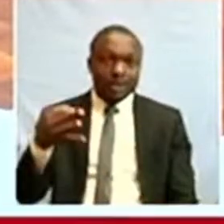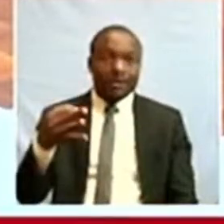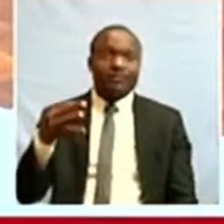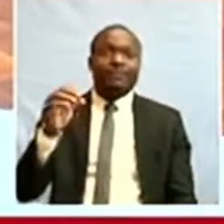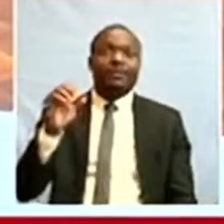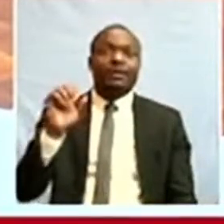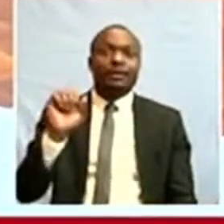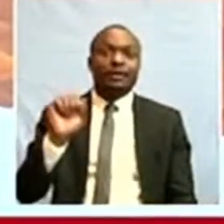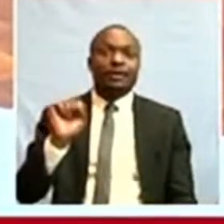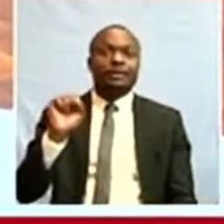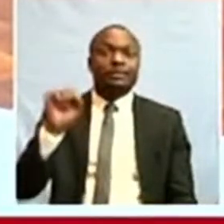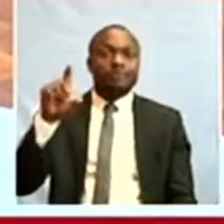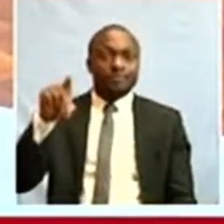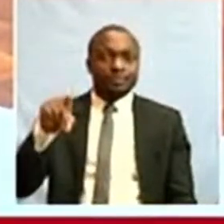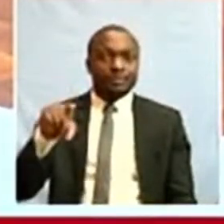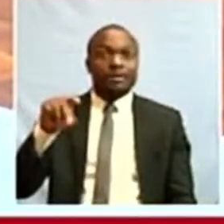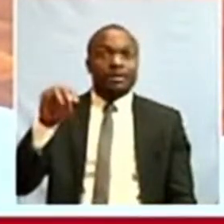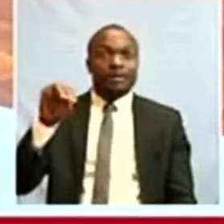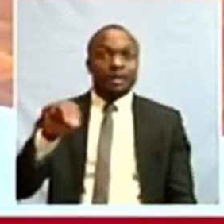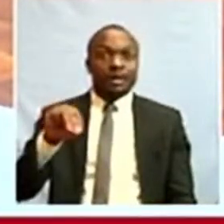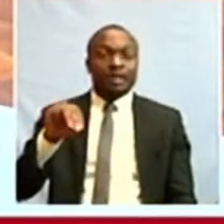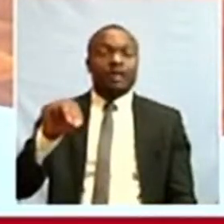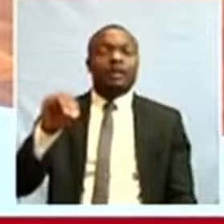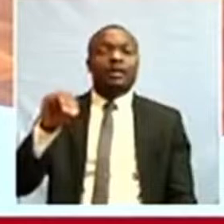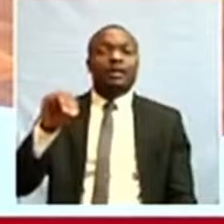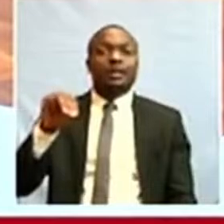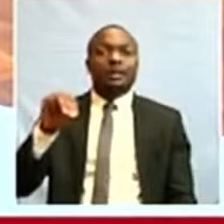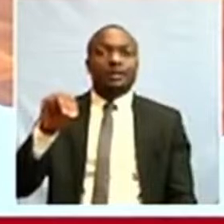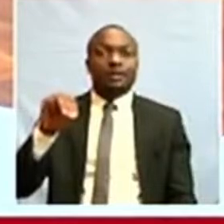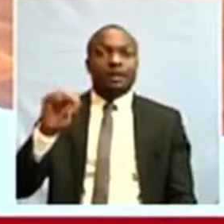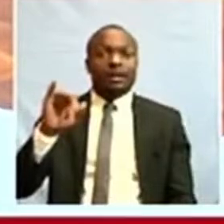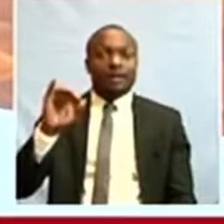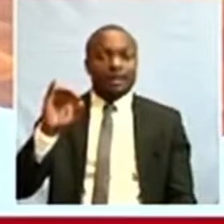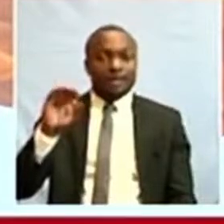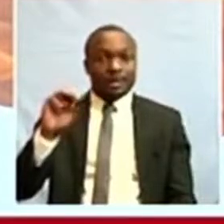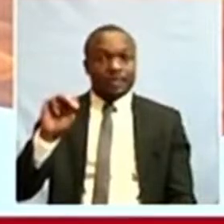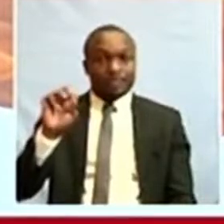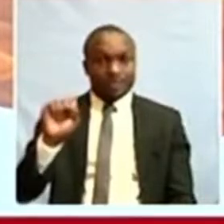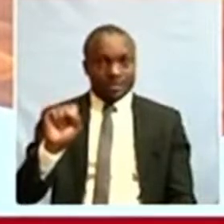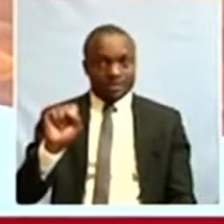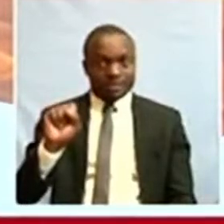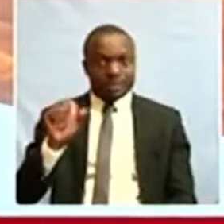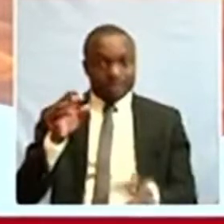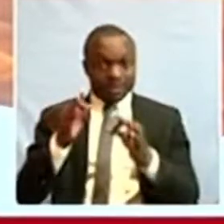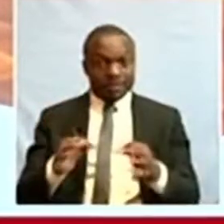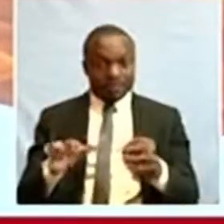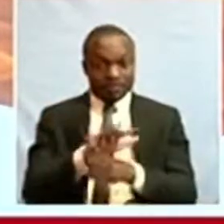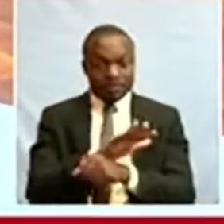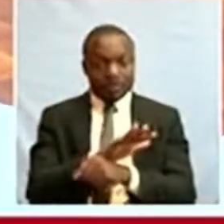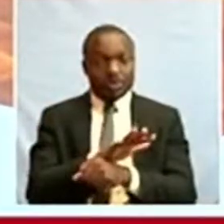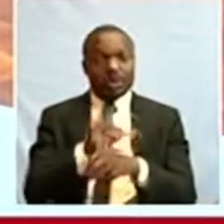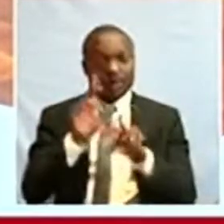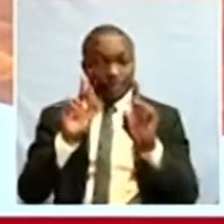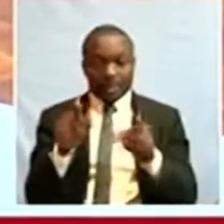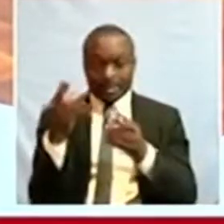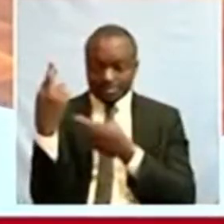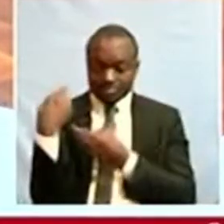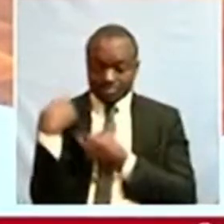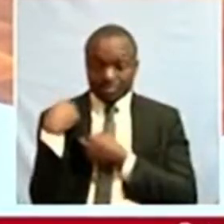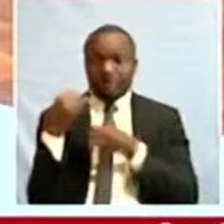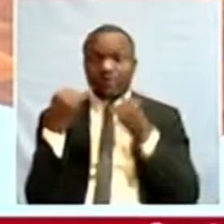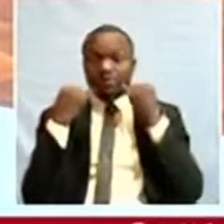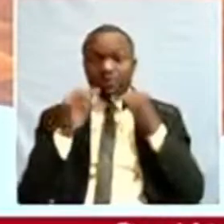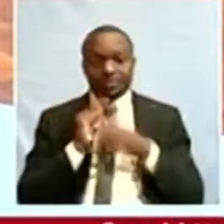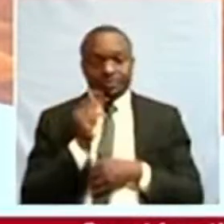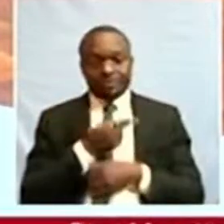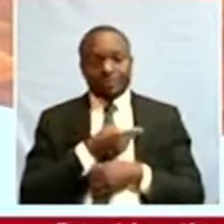FSP-MIS, once fully implemented, it will be integrated. Maybe the one in charge of ICT can tell us